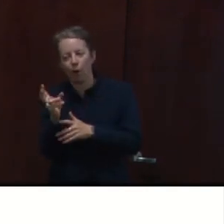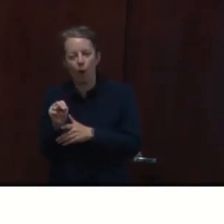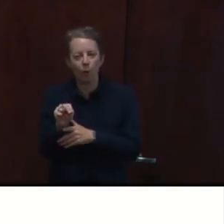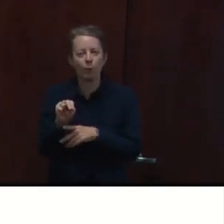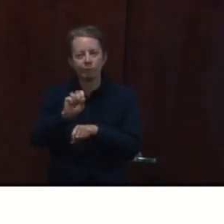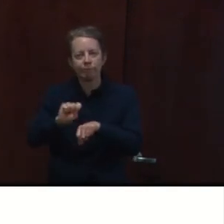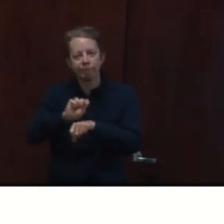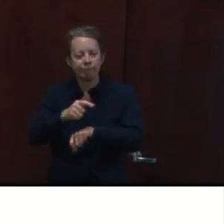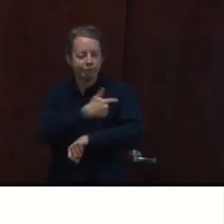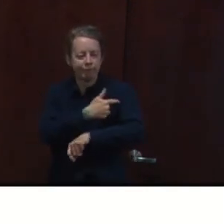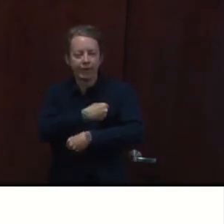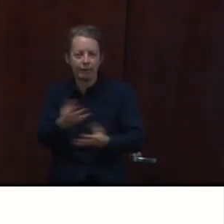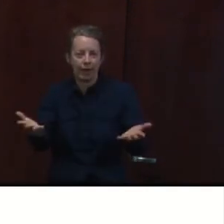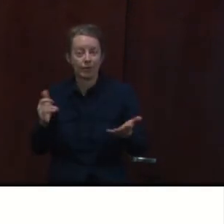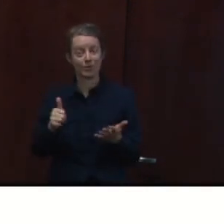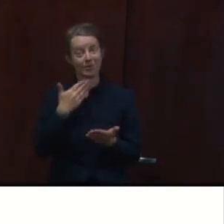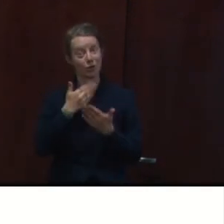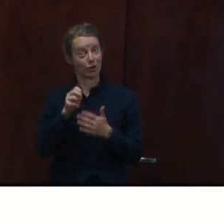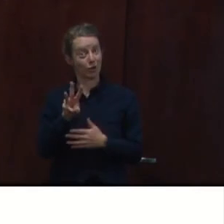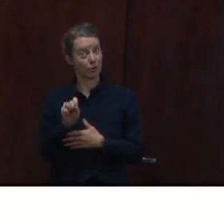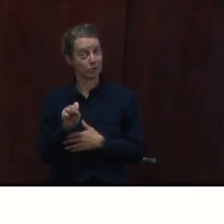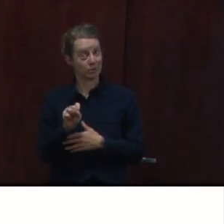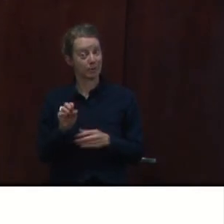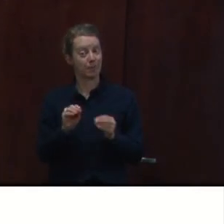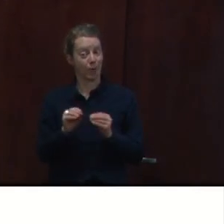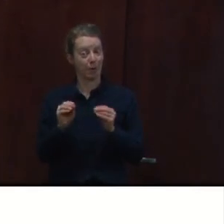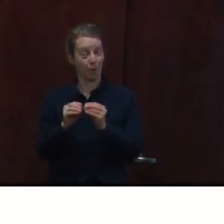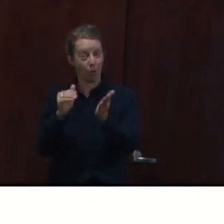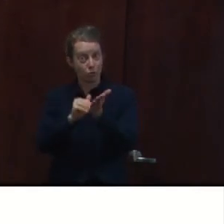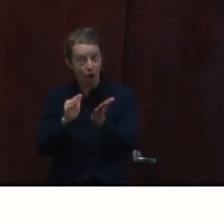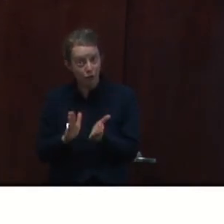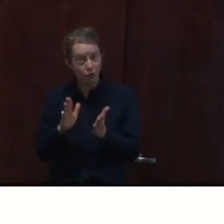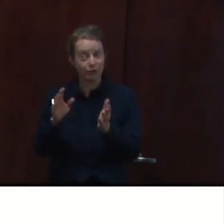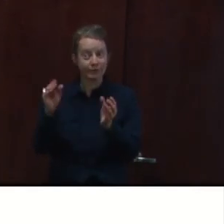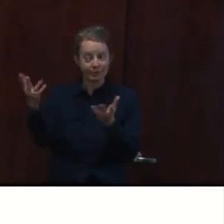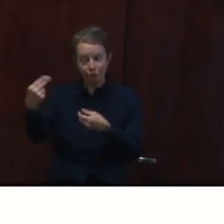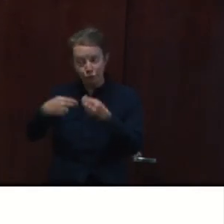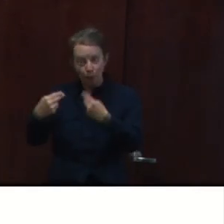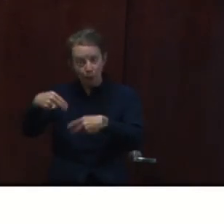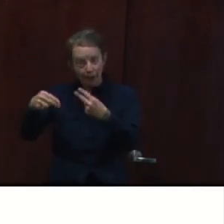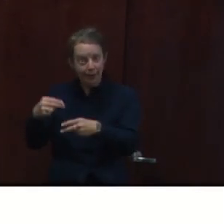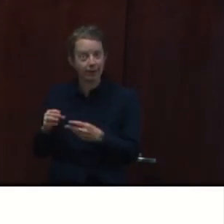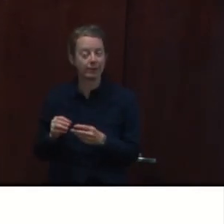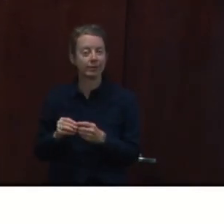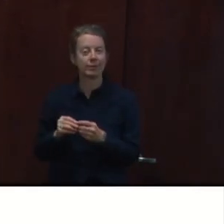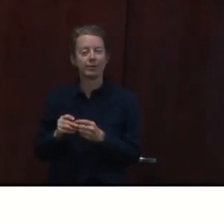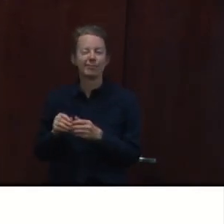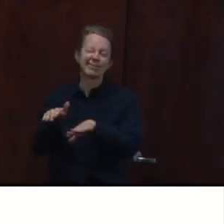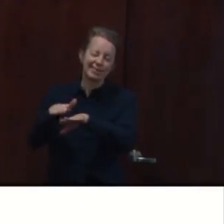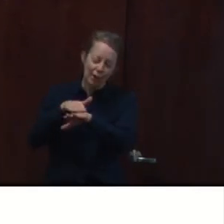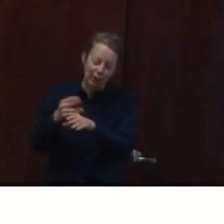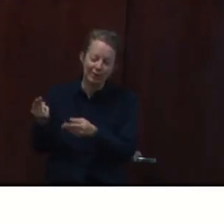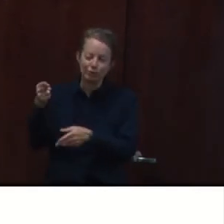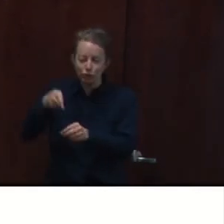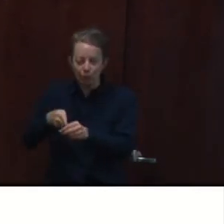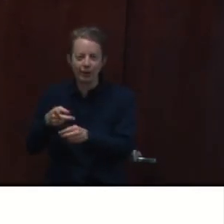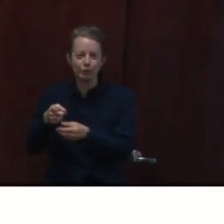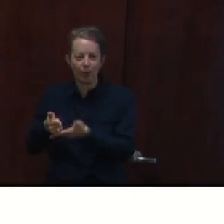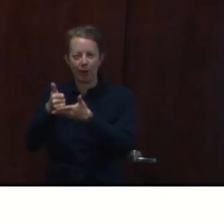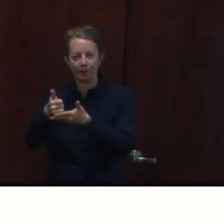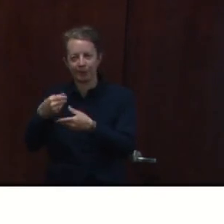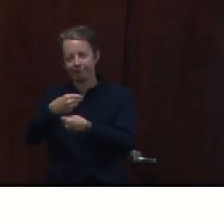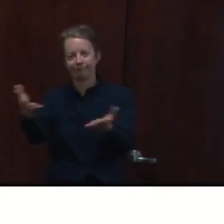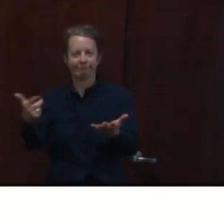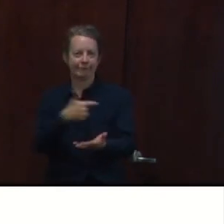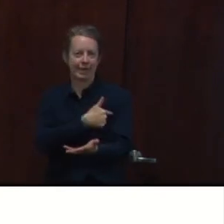So this is good news that we are starting to see more providers, though slowly. We're seeing more providers get enrolled. We are